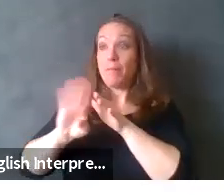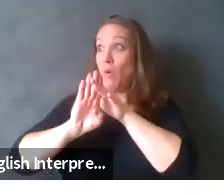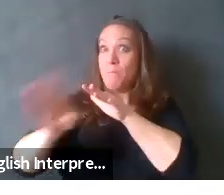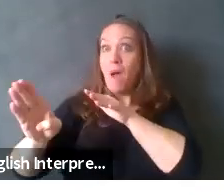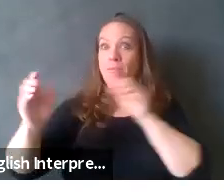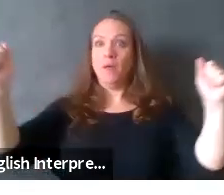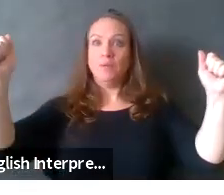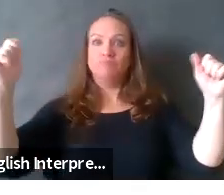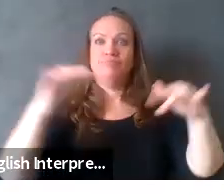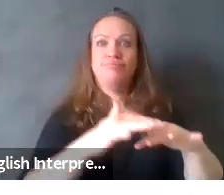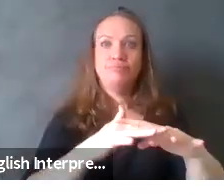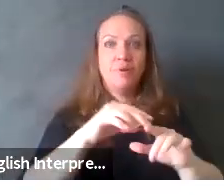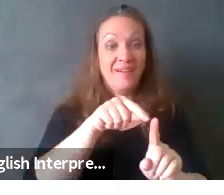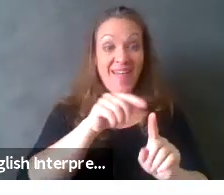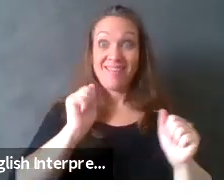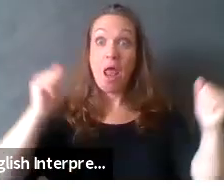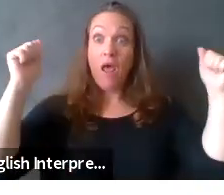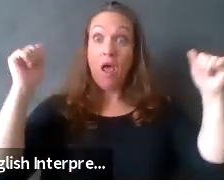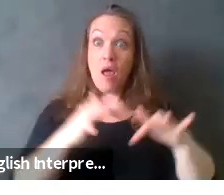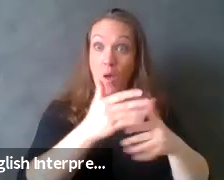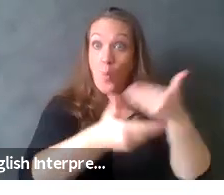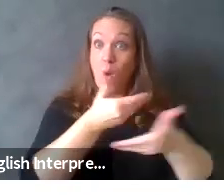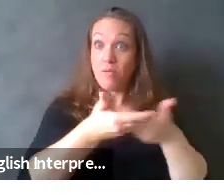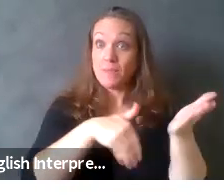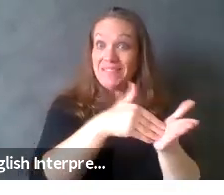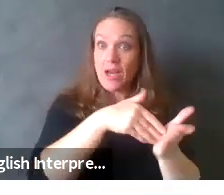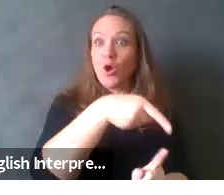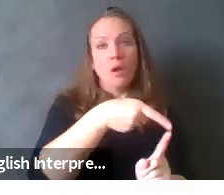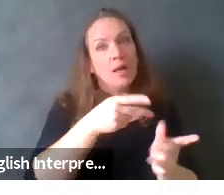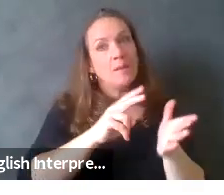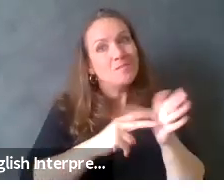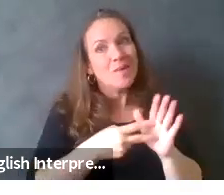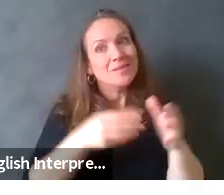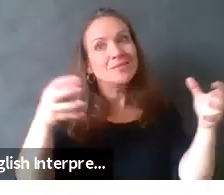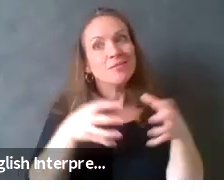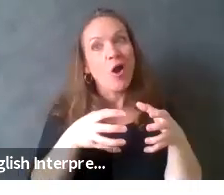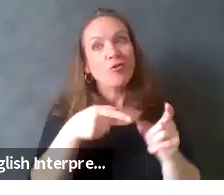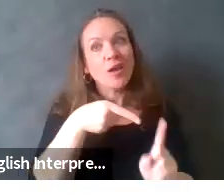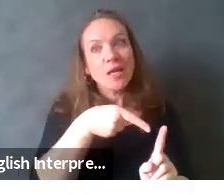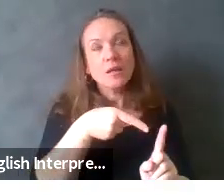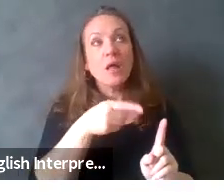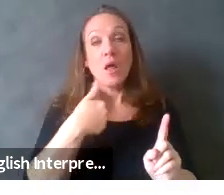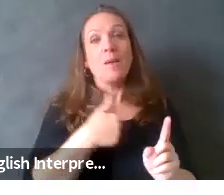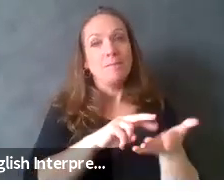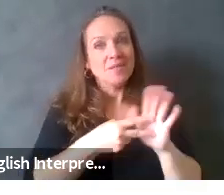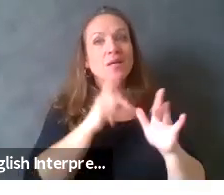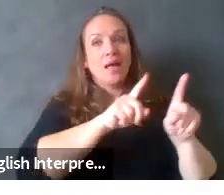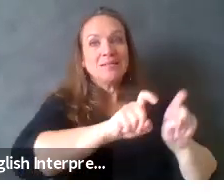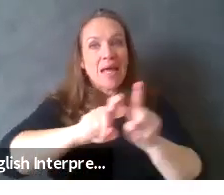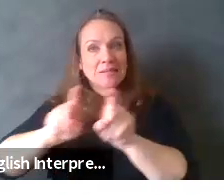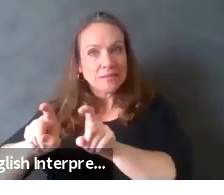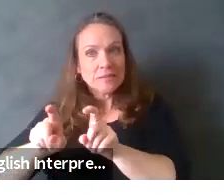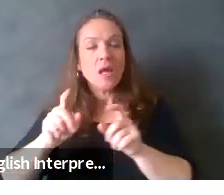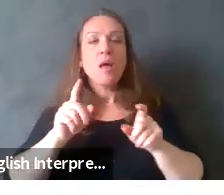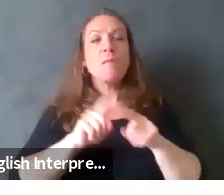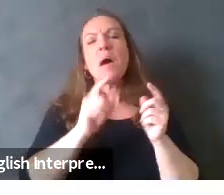unfortunately, is a congregate setting, so we would have COVID-19 screening, but it may be limited in the reception